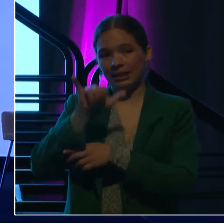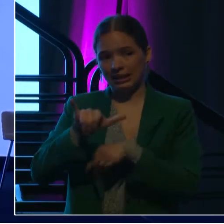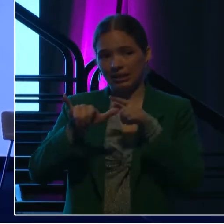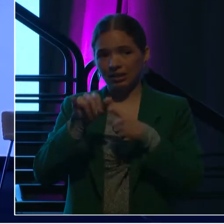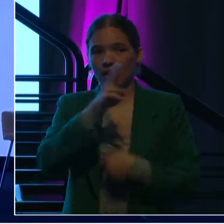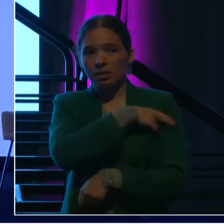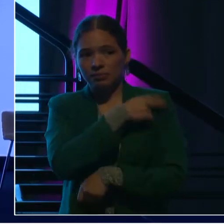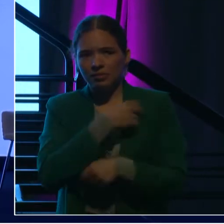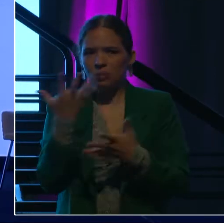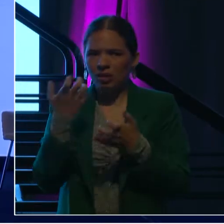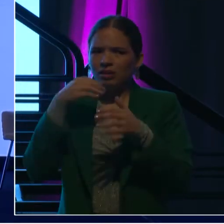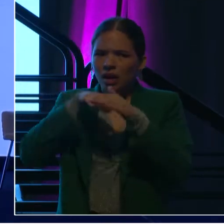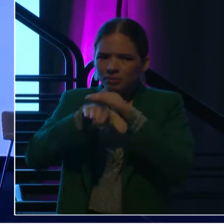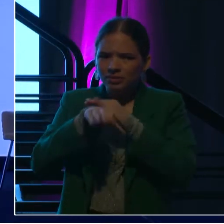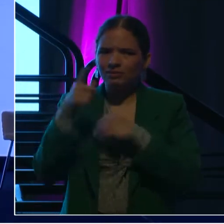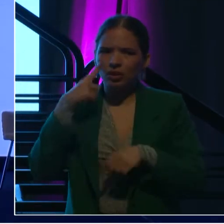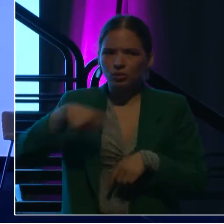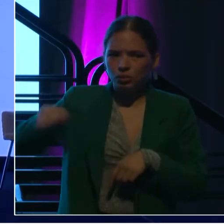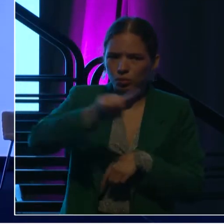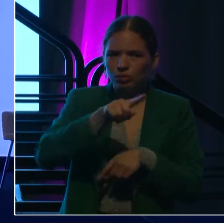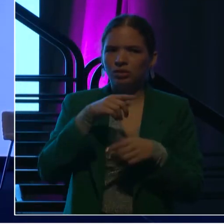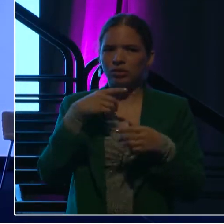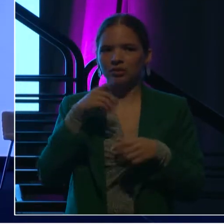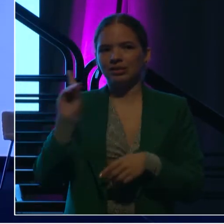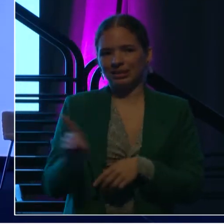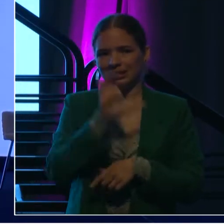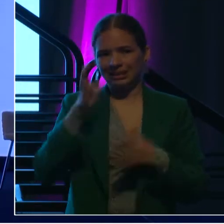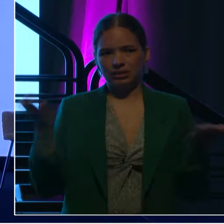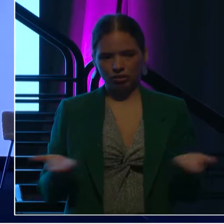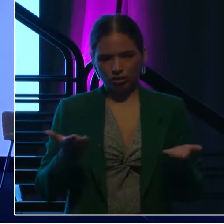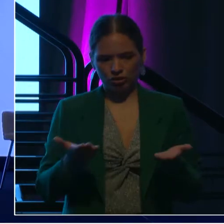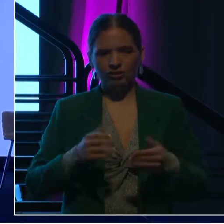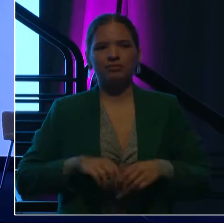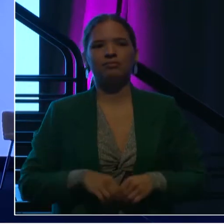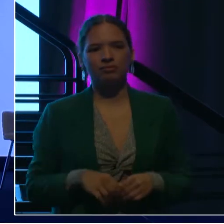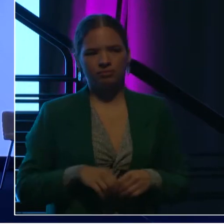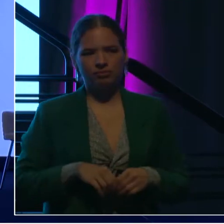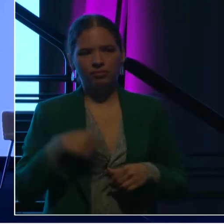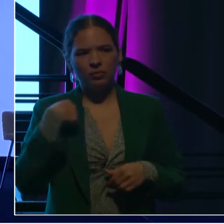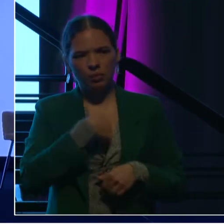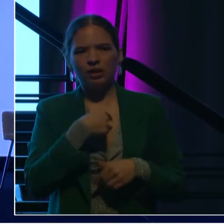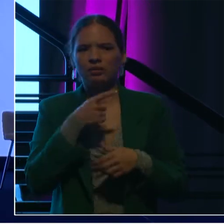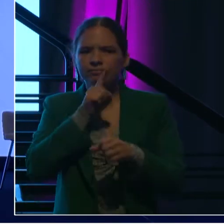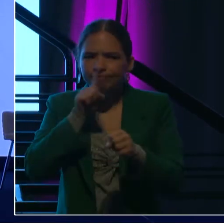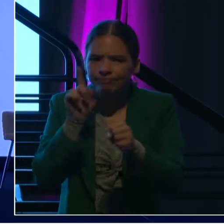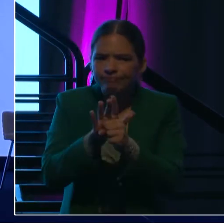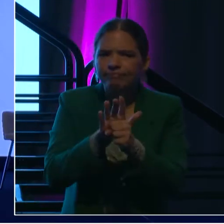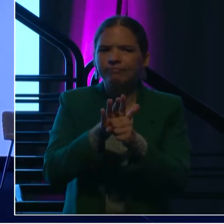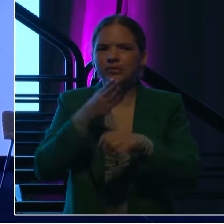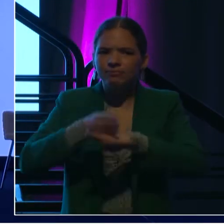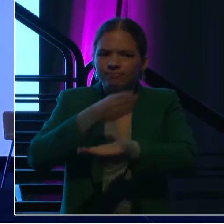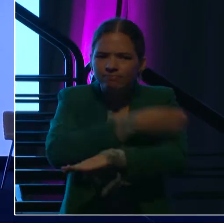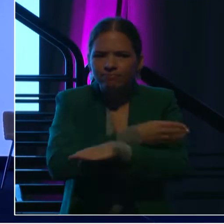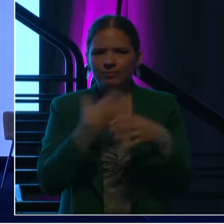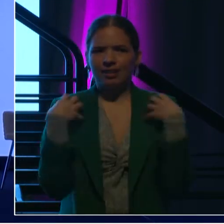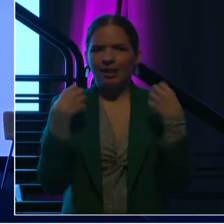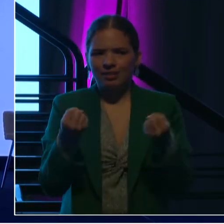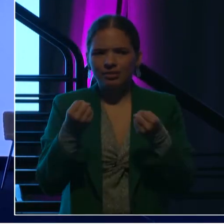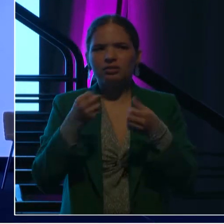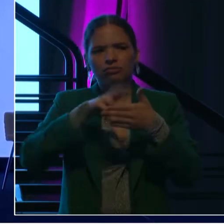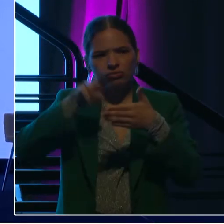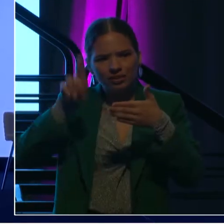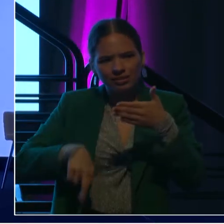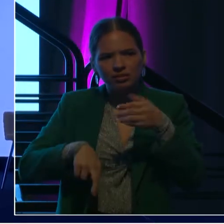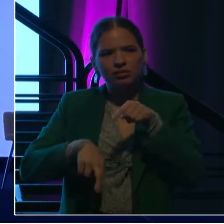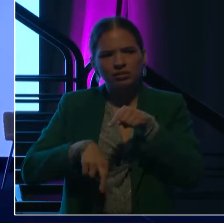of the district. We are committed to doing our part to help improve health outcomes, and we strive to work together